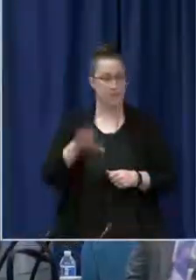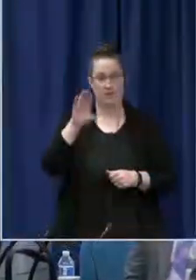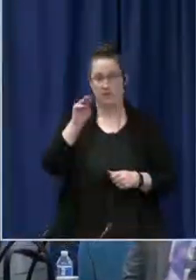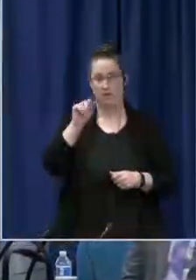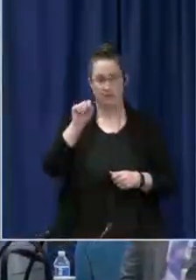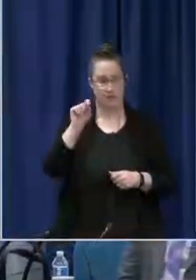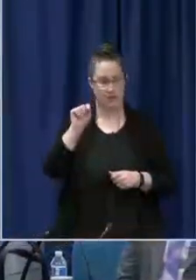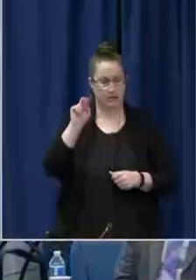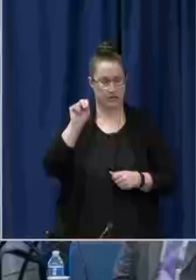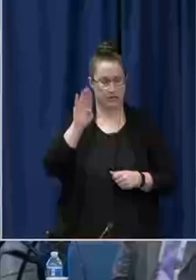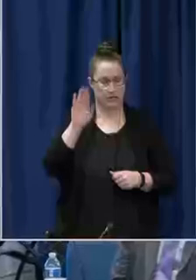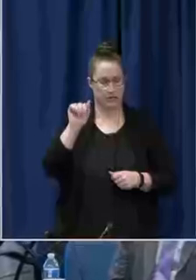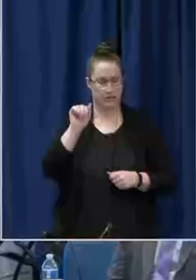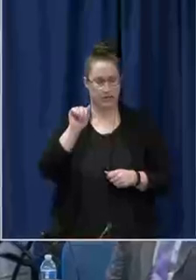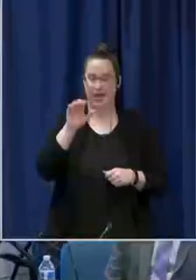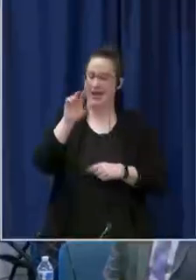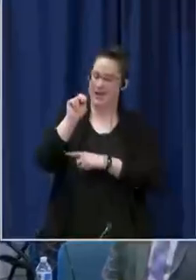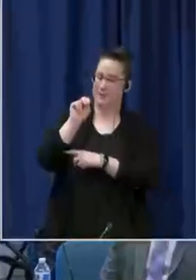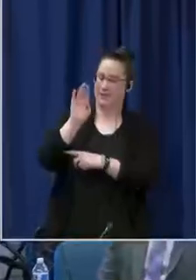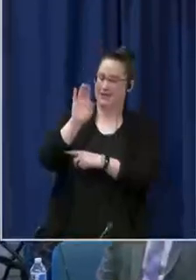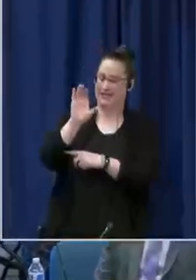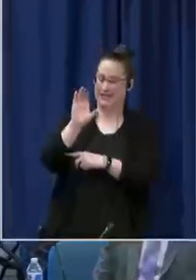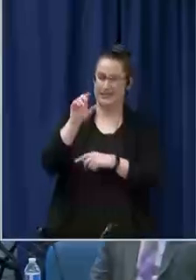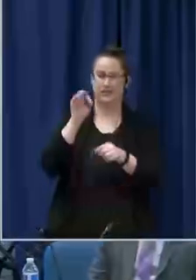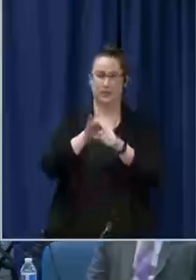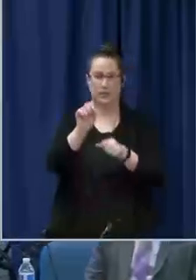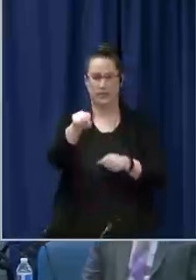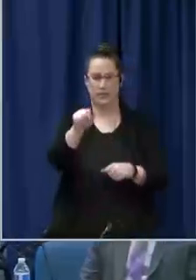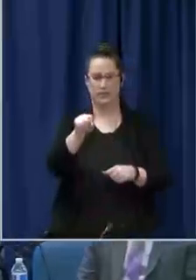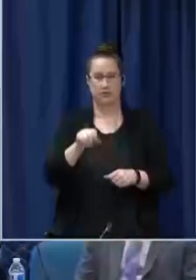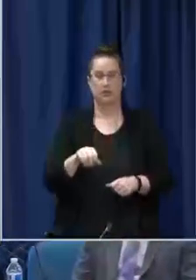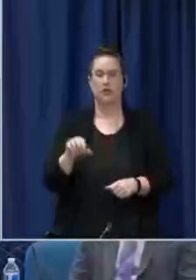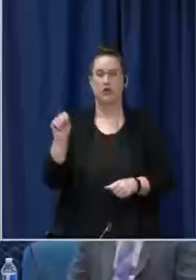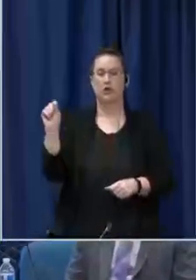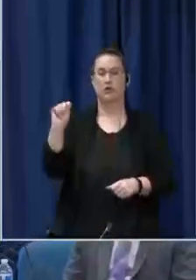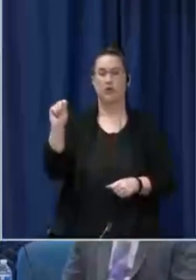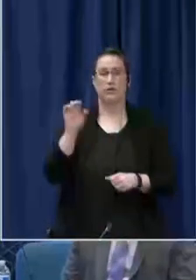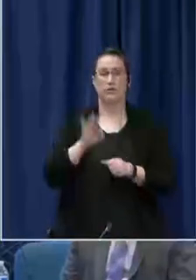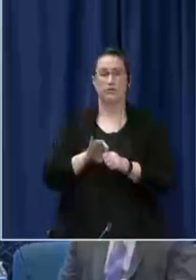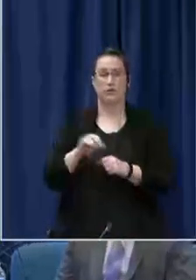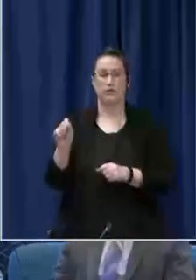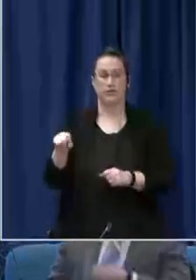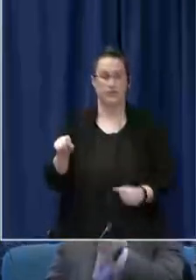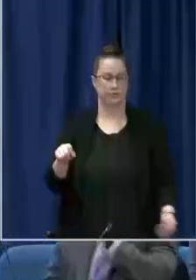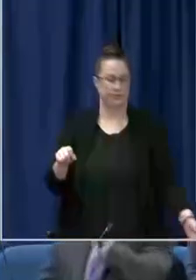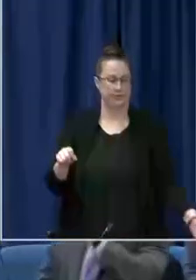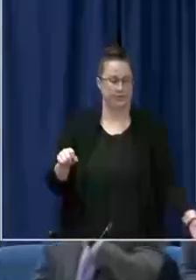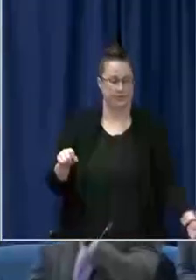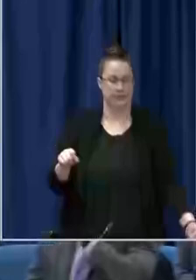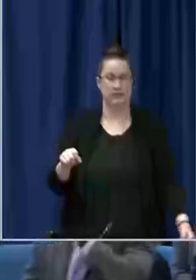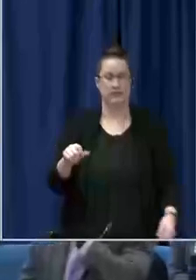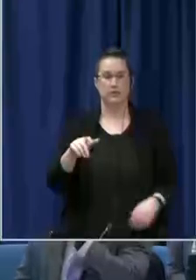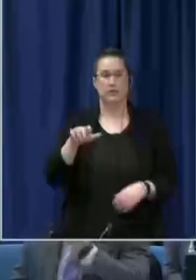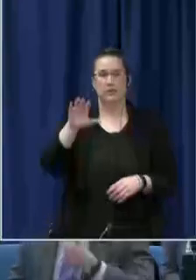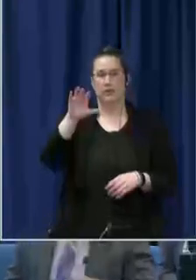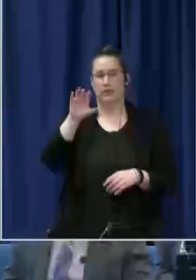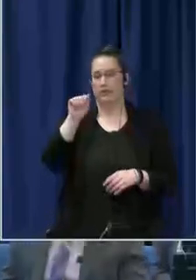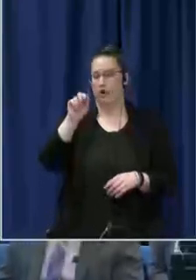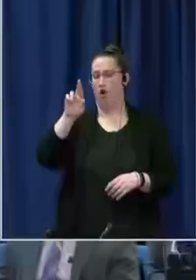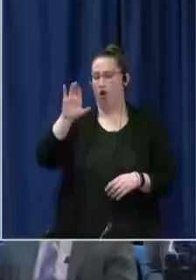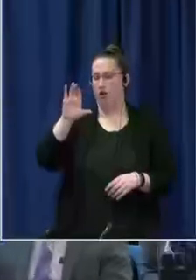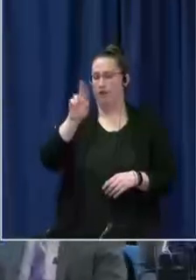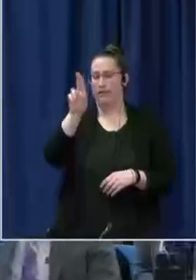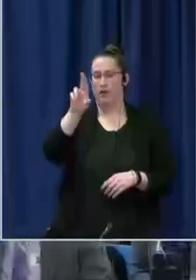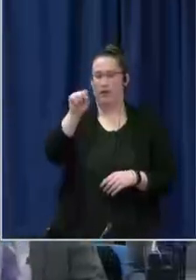Comcast NBC Universal votes yes. Sorensen votes yes. The Arc of the United States votes